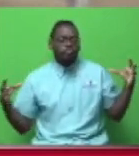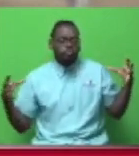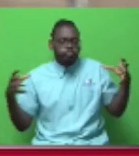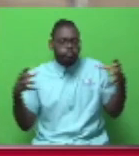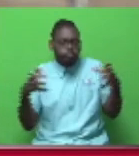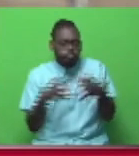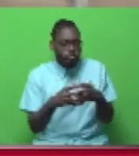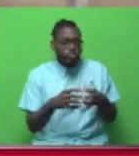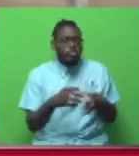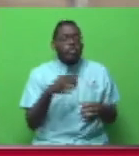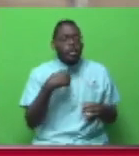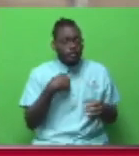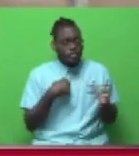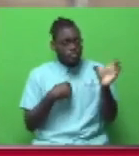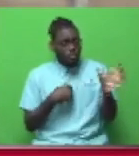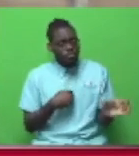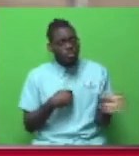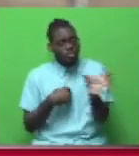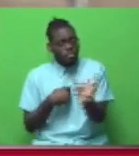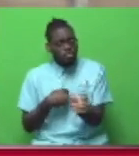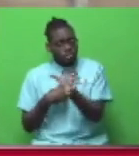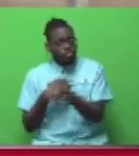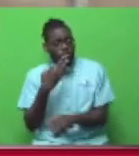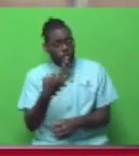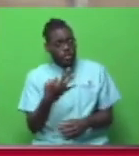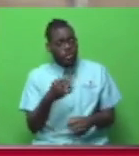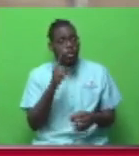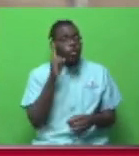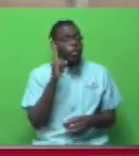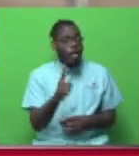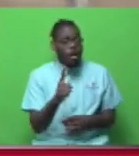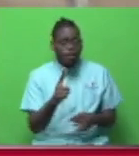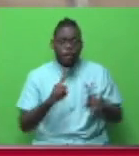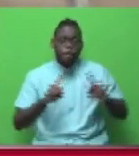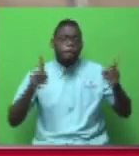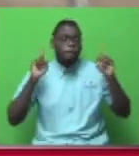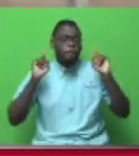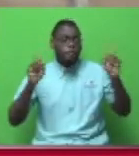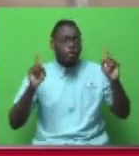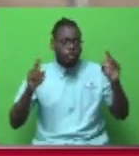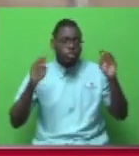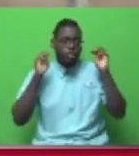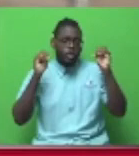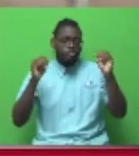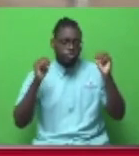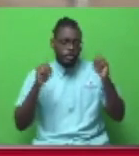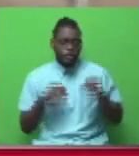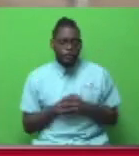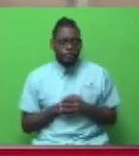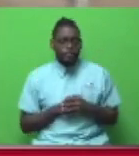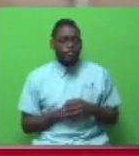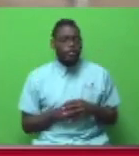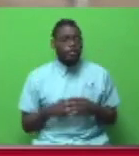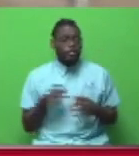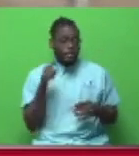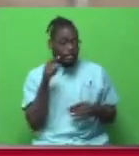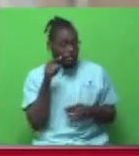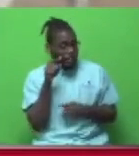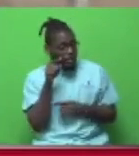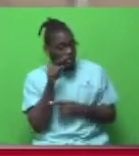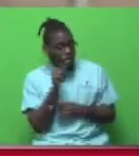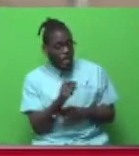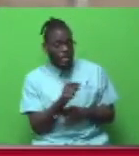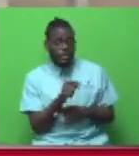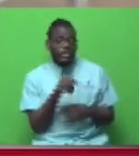three ministries into one umbrella ministry. And that is where what we would have had under a UNC administration was